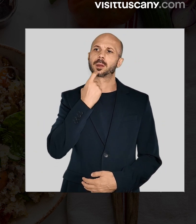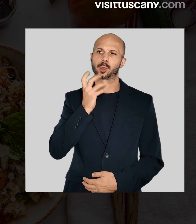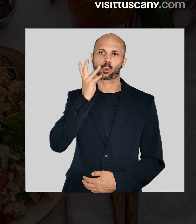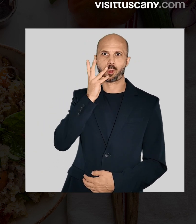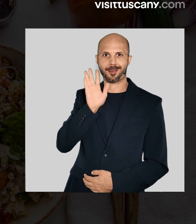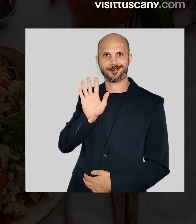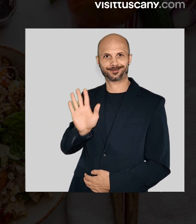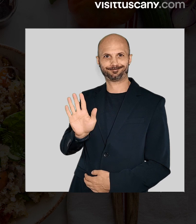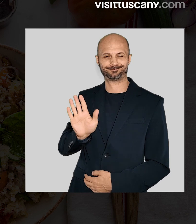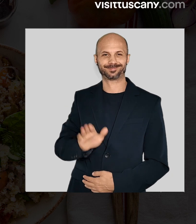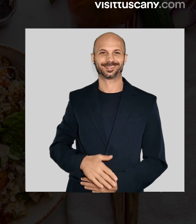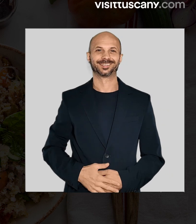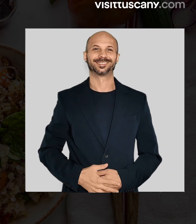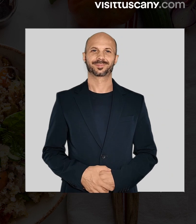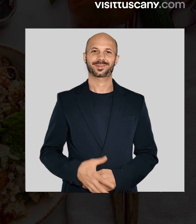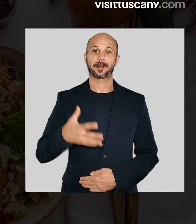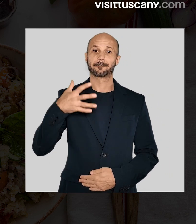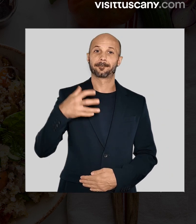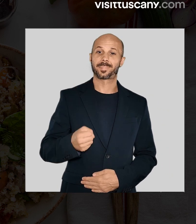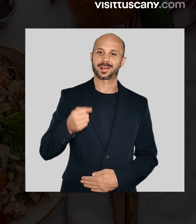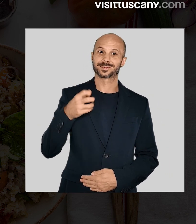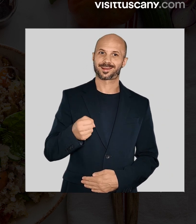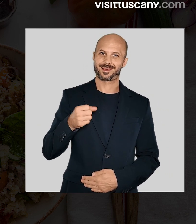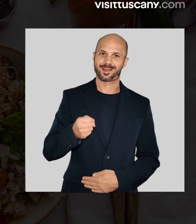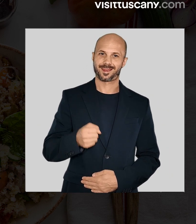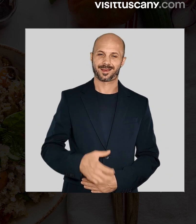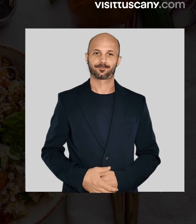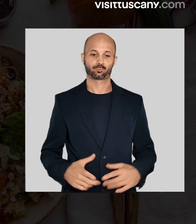virgin olive oil. Method: